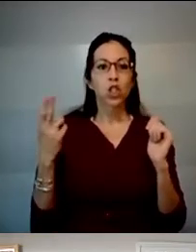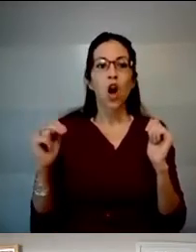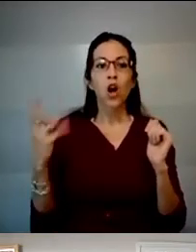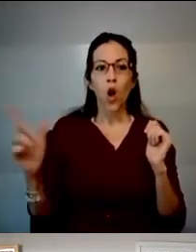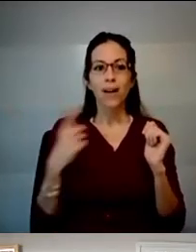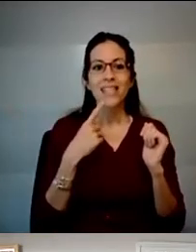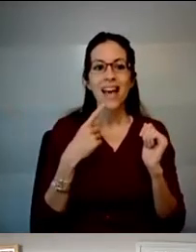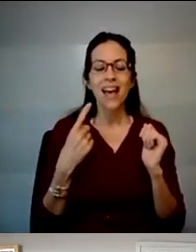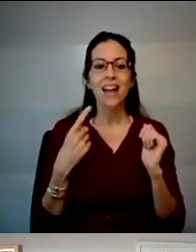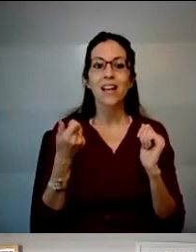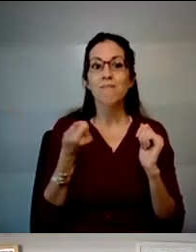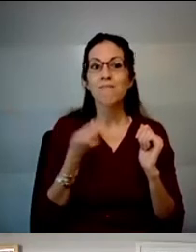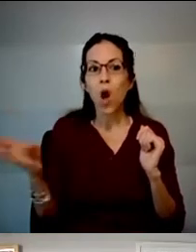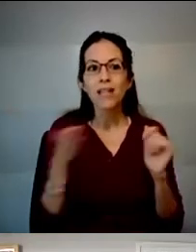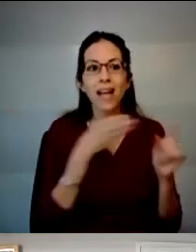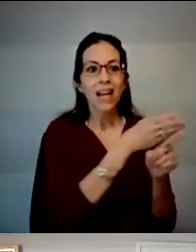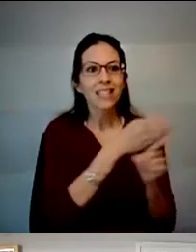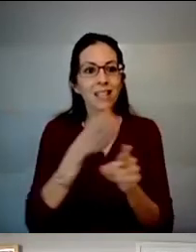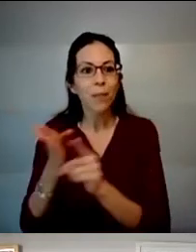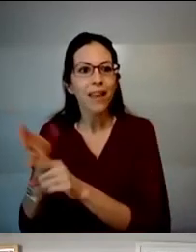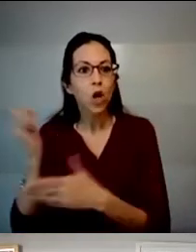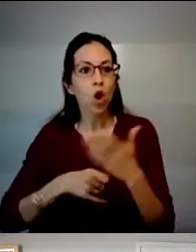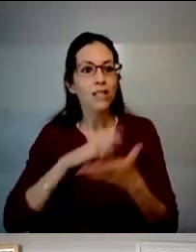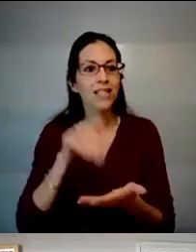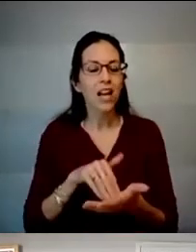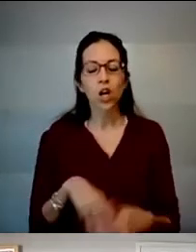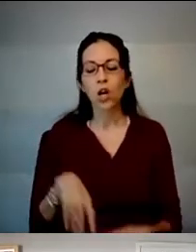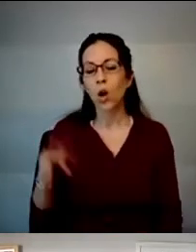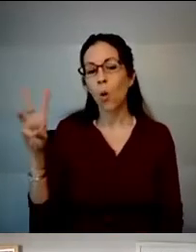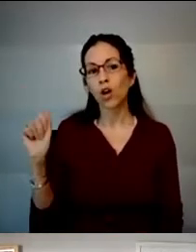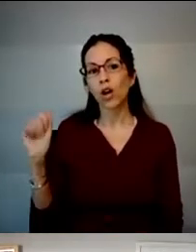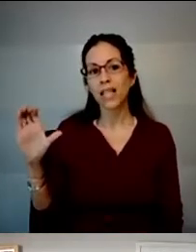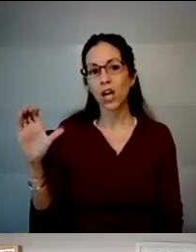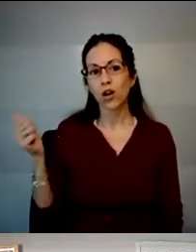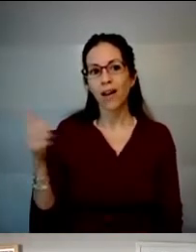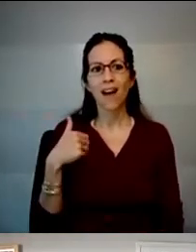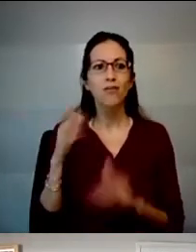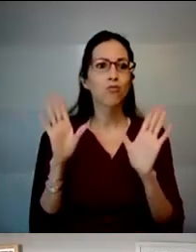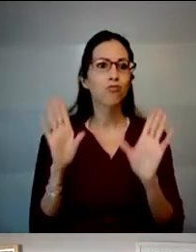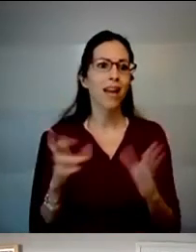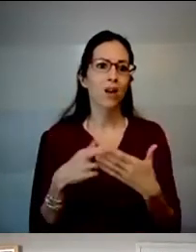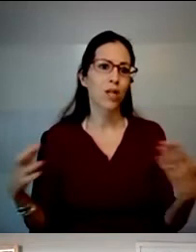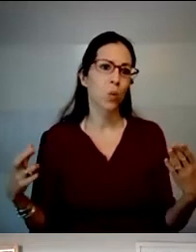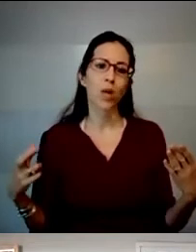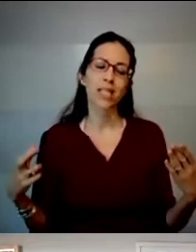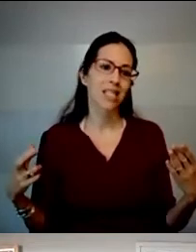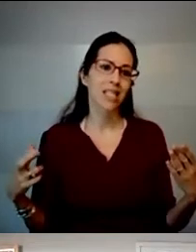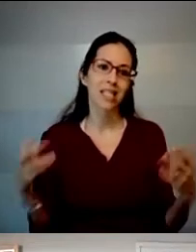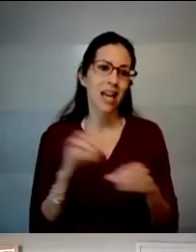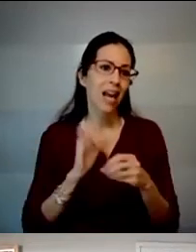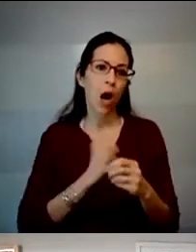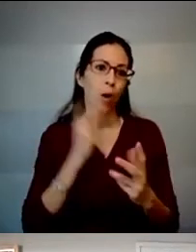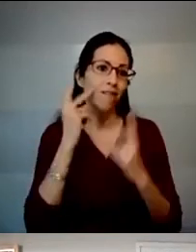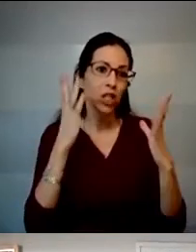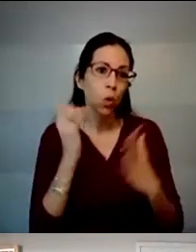as a multidisciplinary arts center, you know, the Walker has these great resources in our, you know, our visual arts curators,